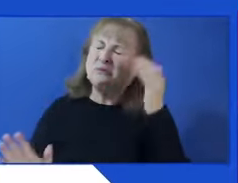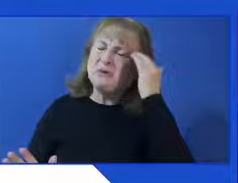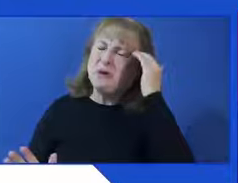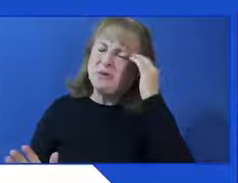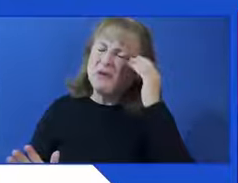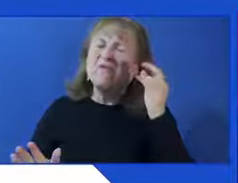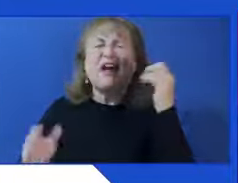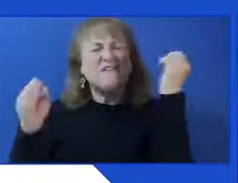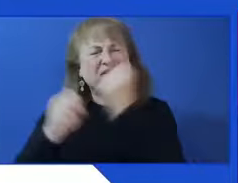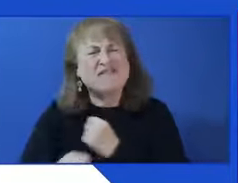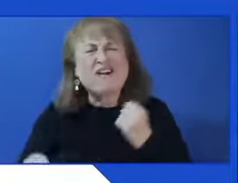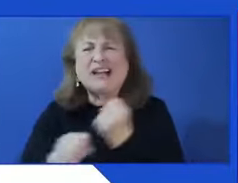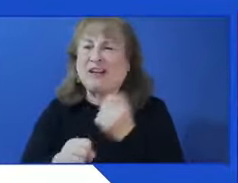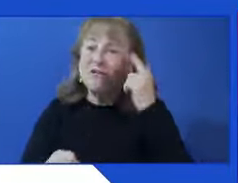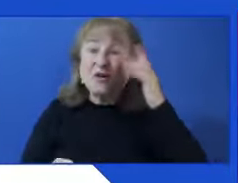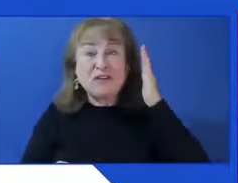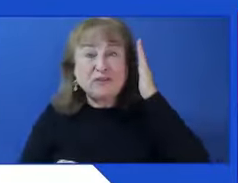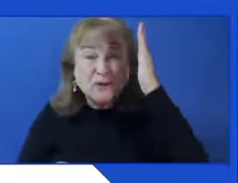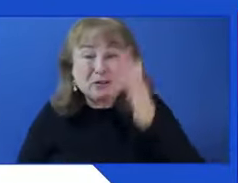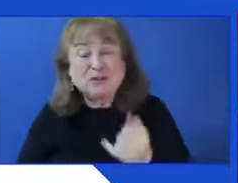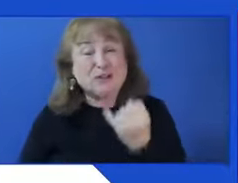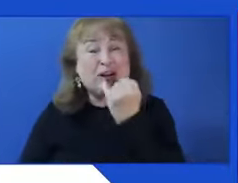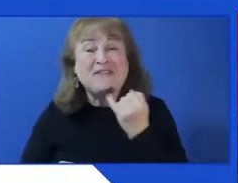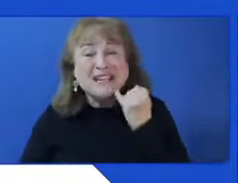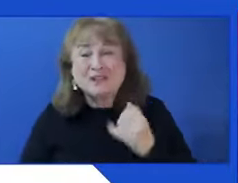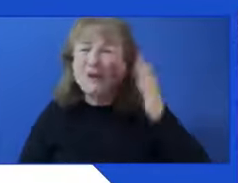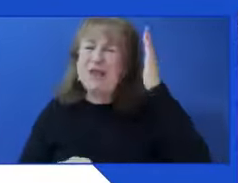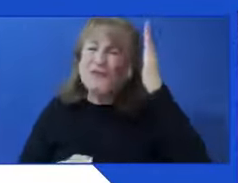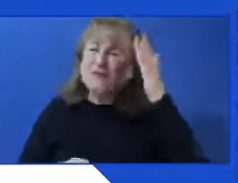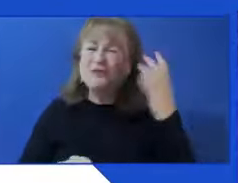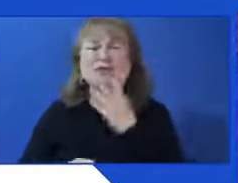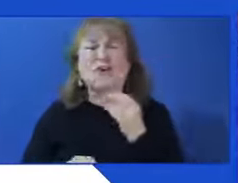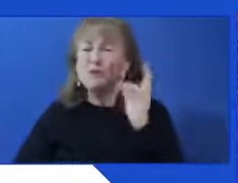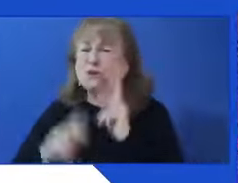fight for the future of Israel and Jewish people.